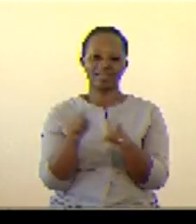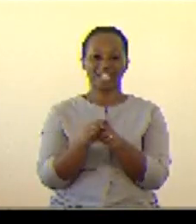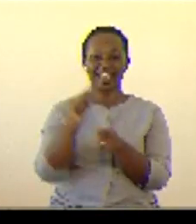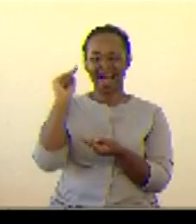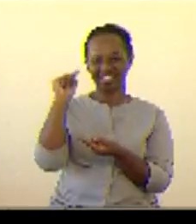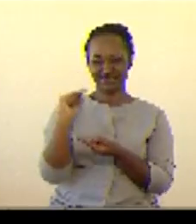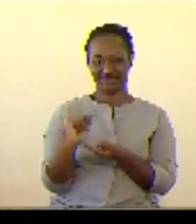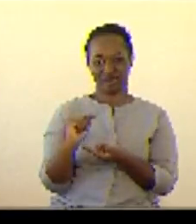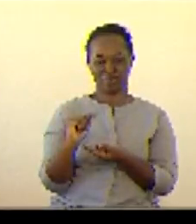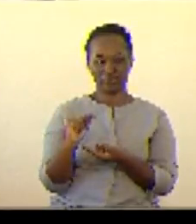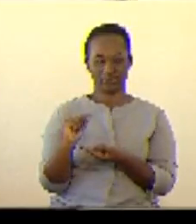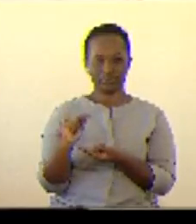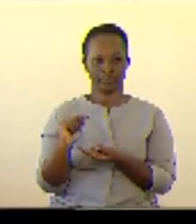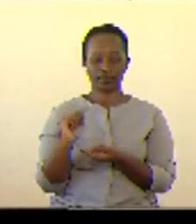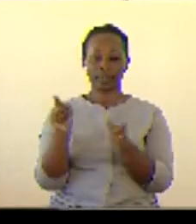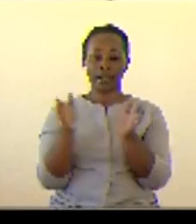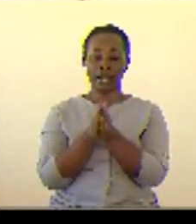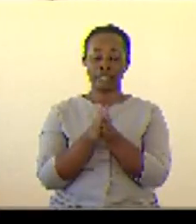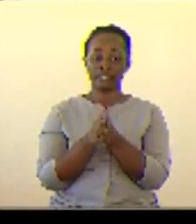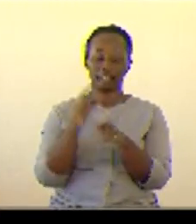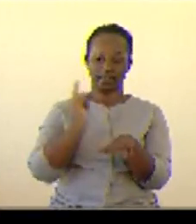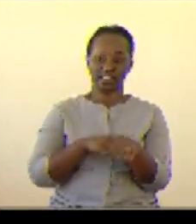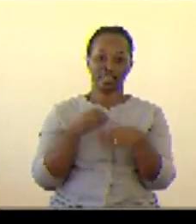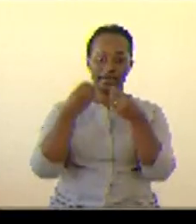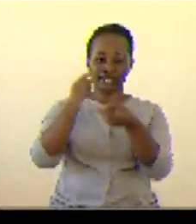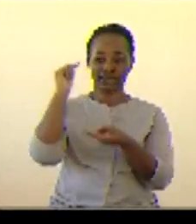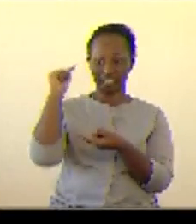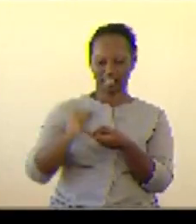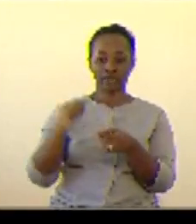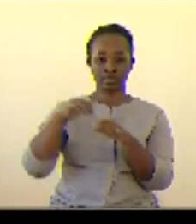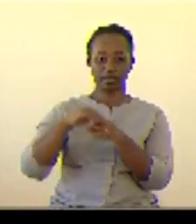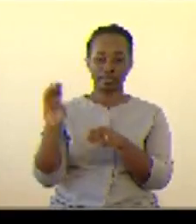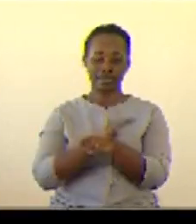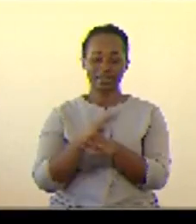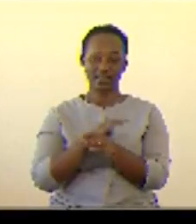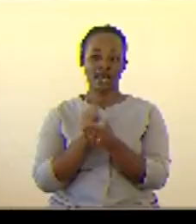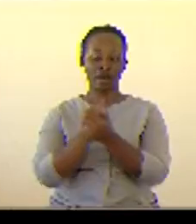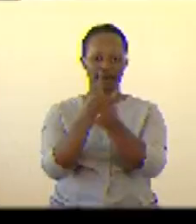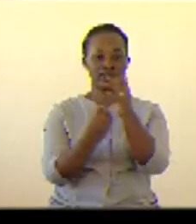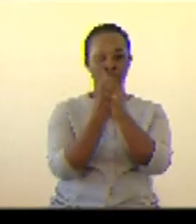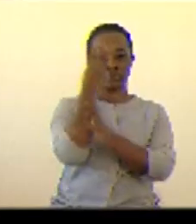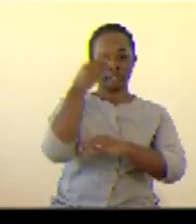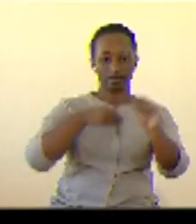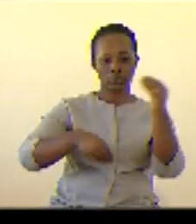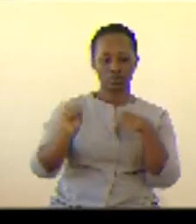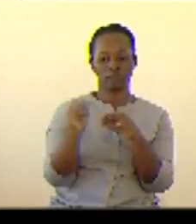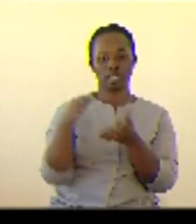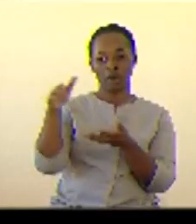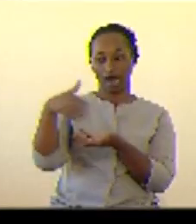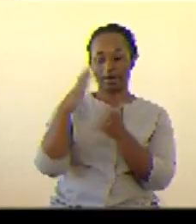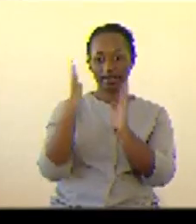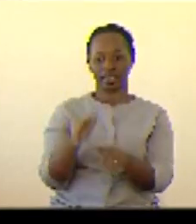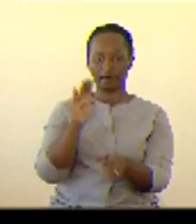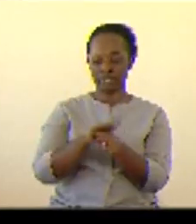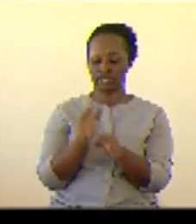And discounts, when they are given in the business, they help to increase sales, to attract more customers,